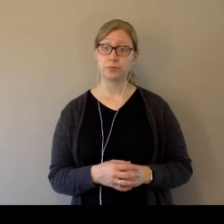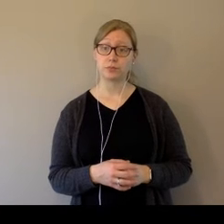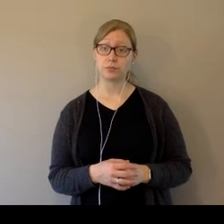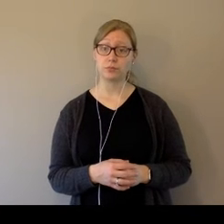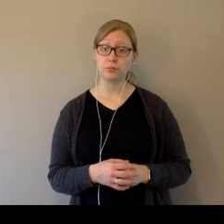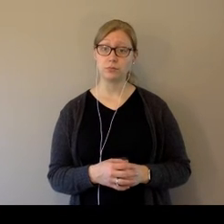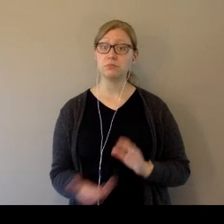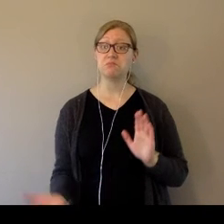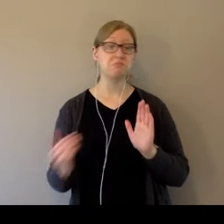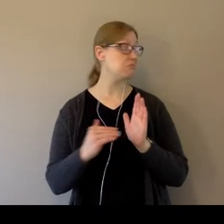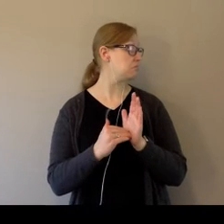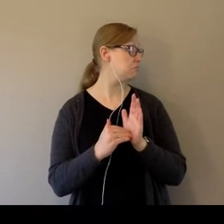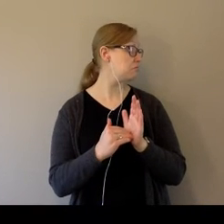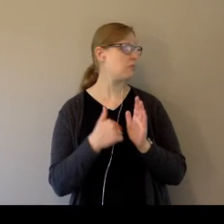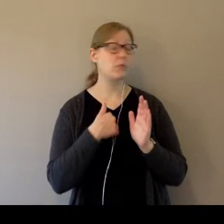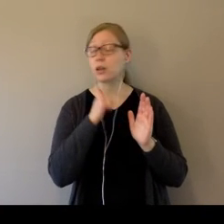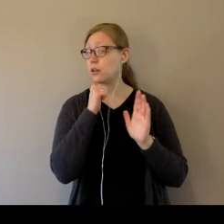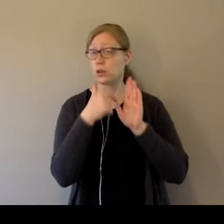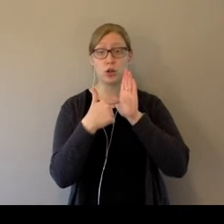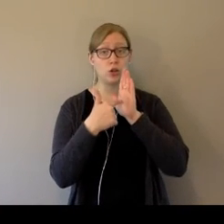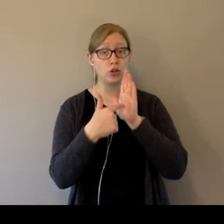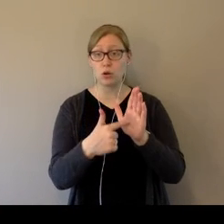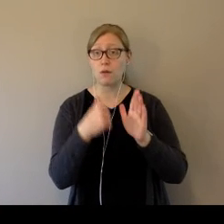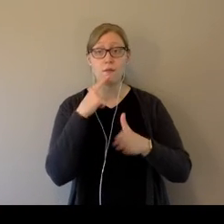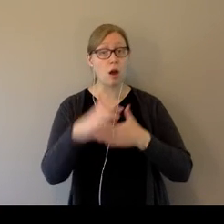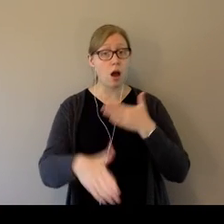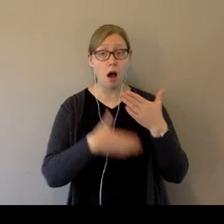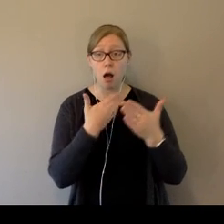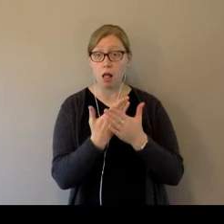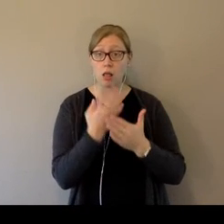And again, I didn't show all four